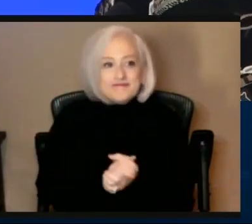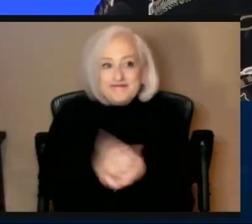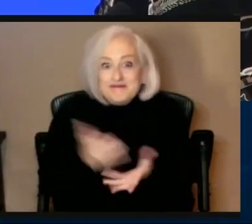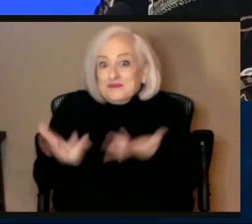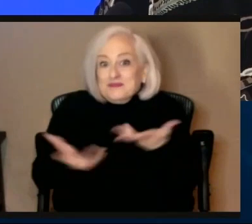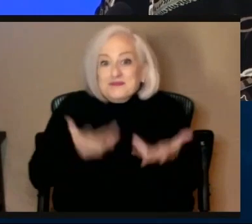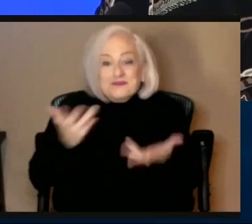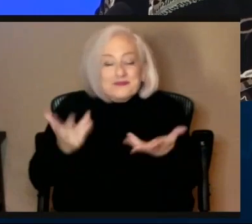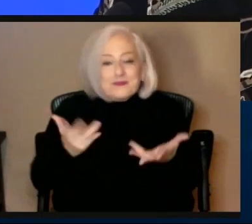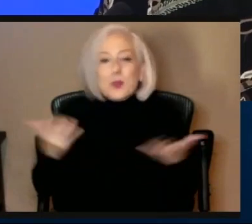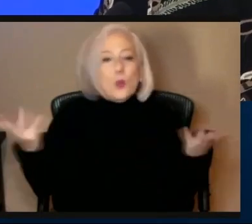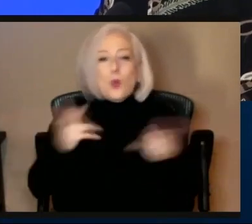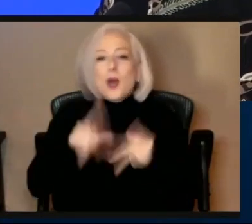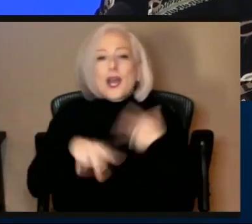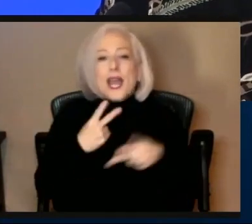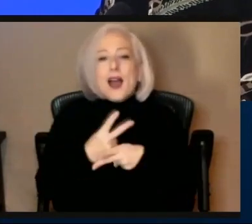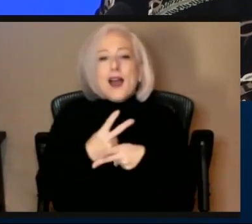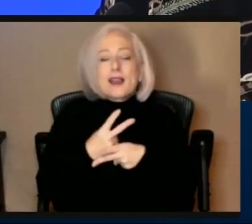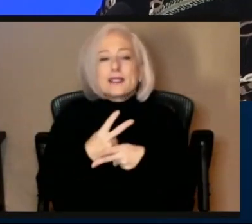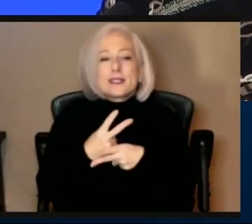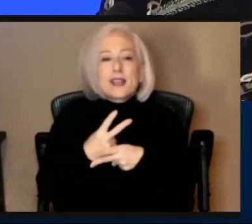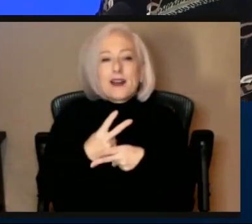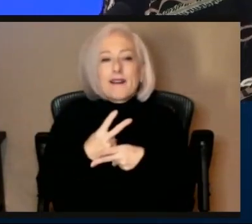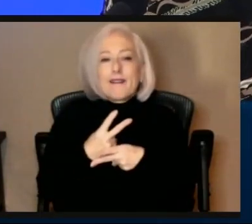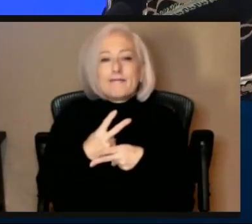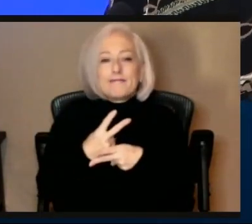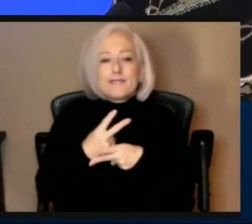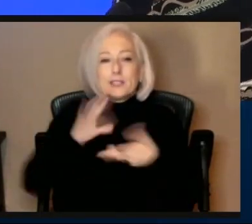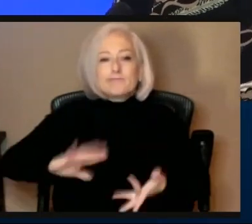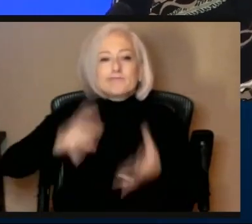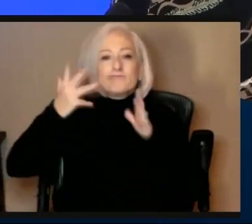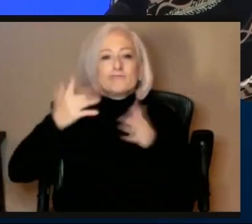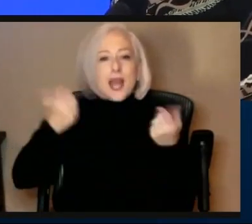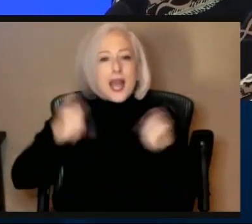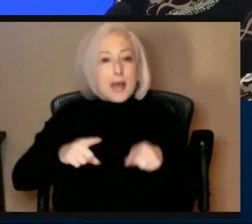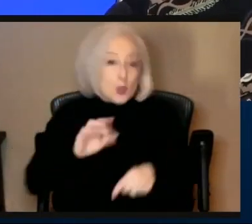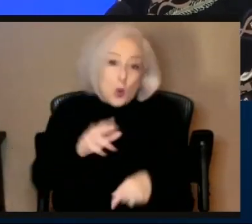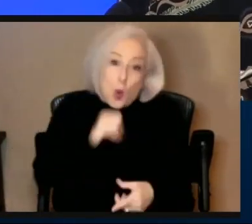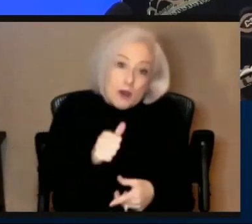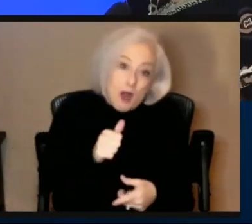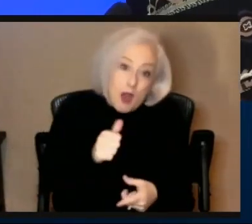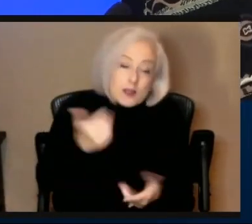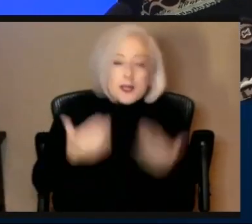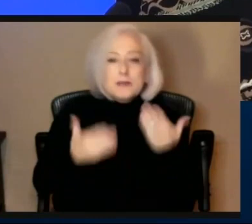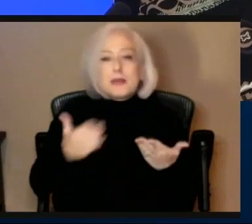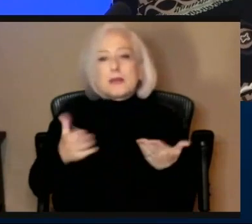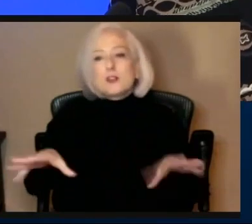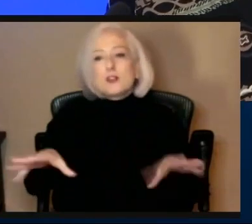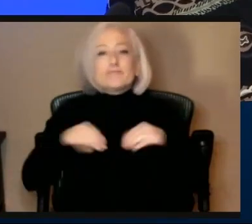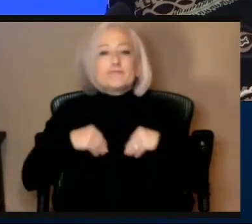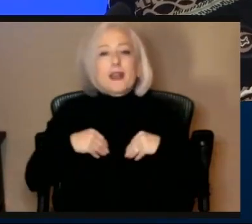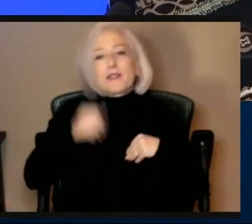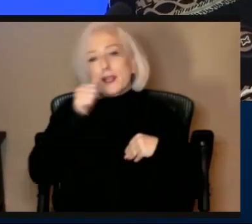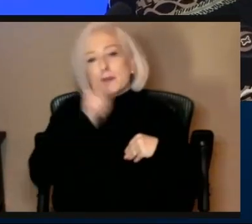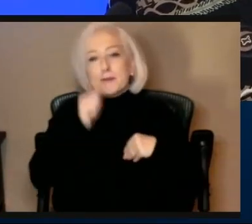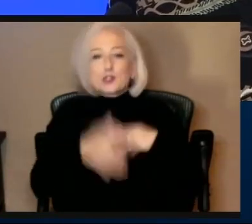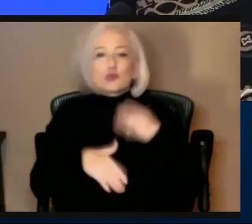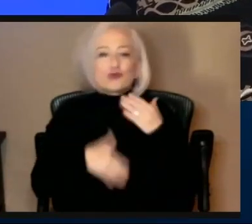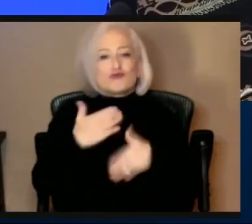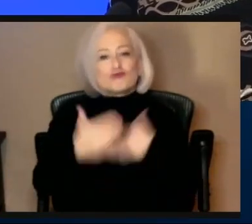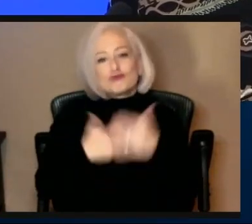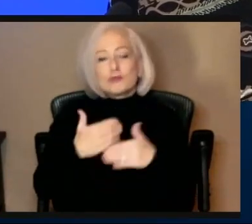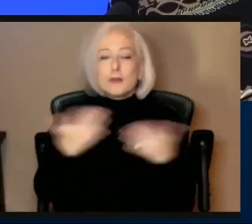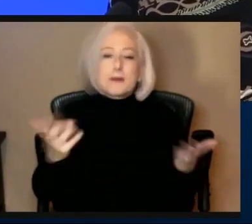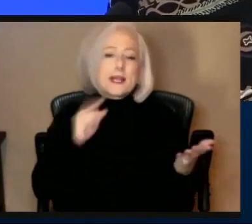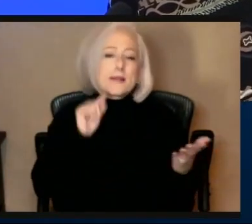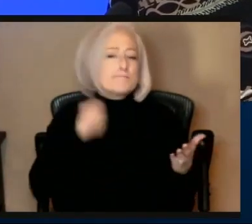what kind of wrench did that throw in it or not? I mean, you kind of taken everything in such stride, but I'm just curious if that caused you any